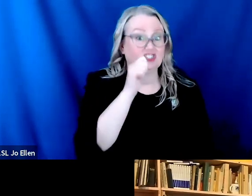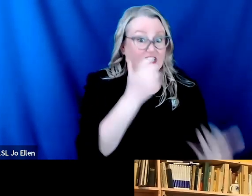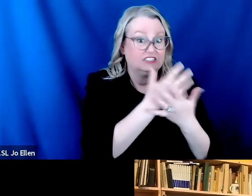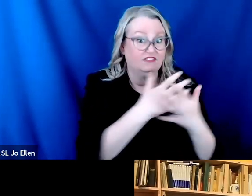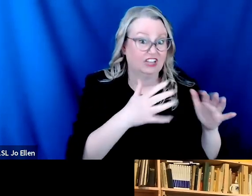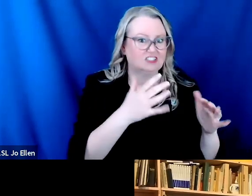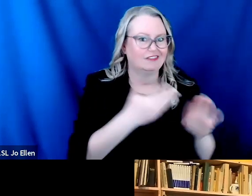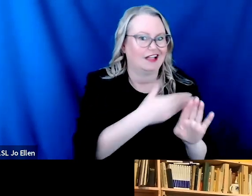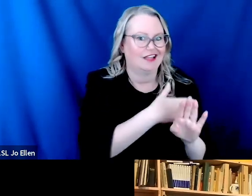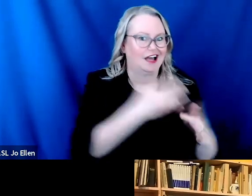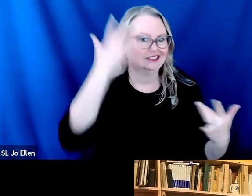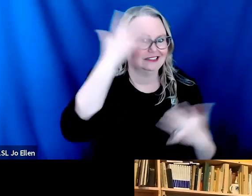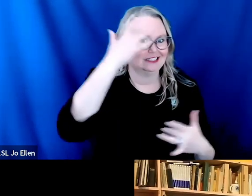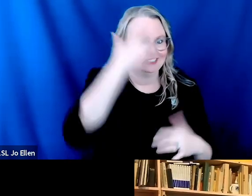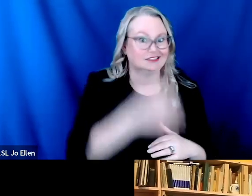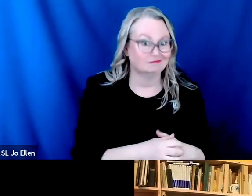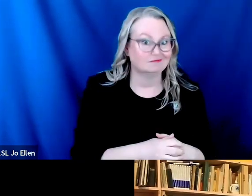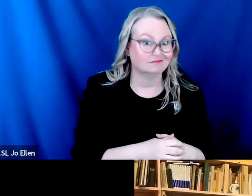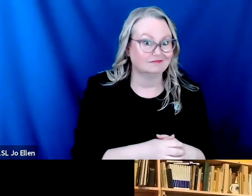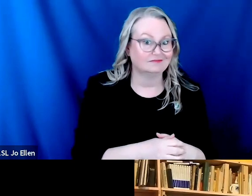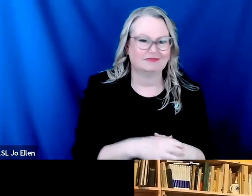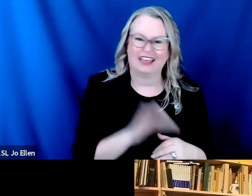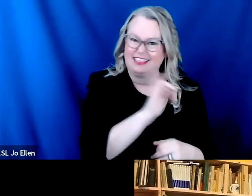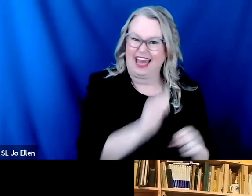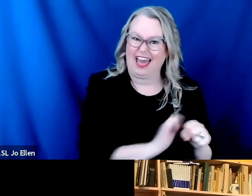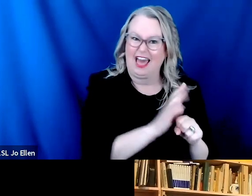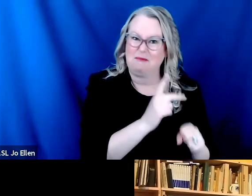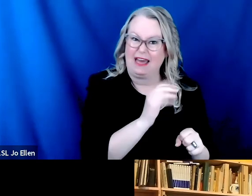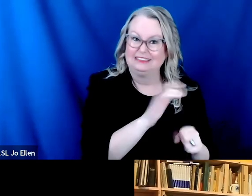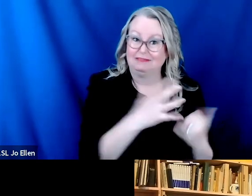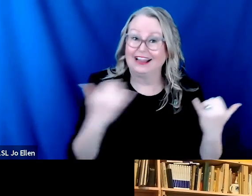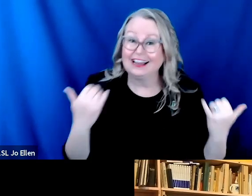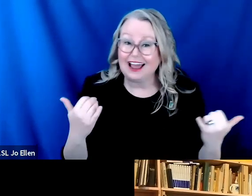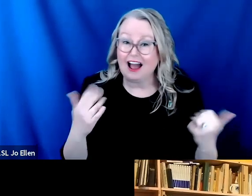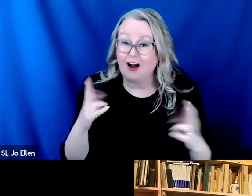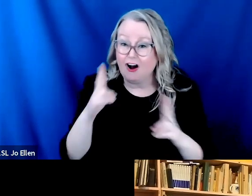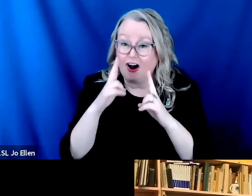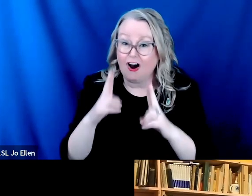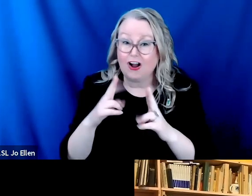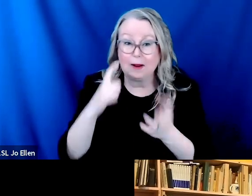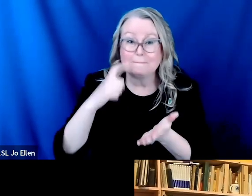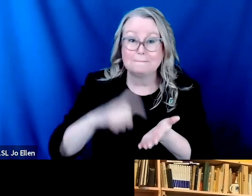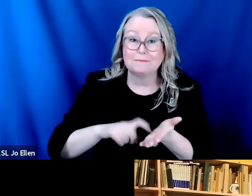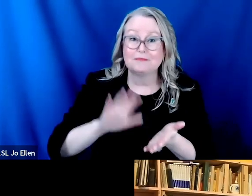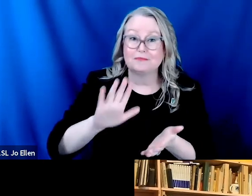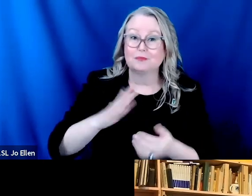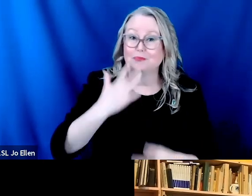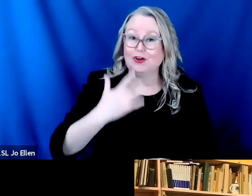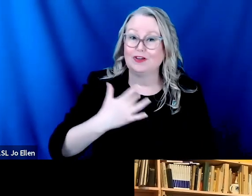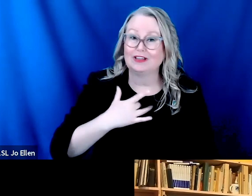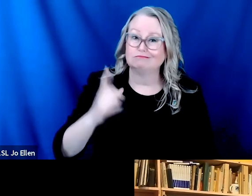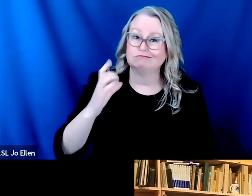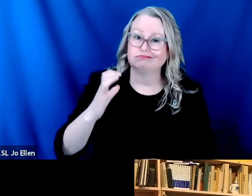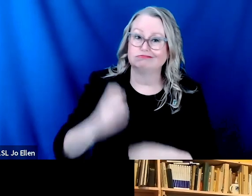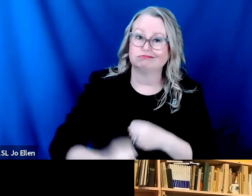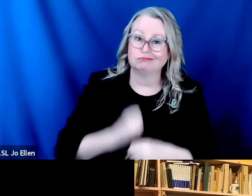pandemic. Poetically, we celebrate your 100th birthday as the world finds itself on the heels